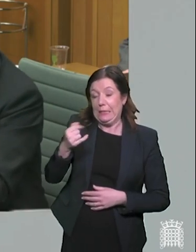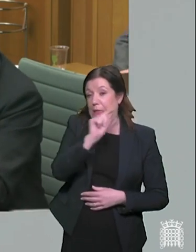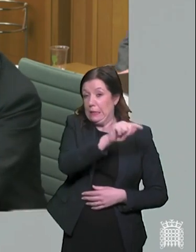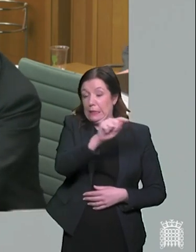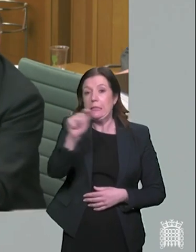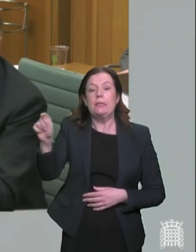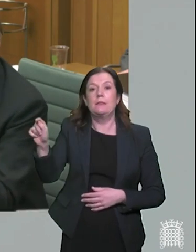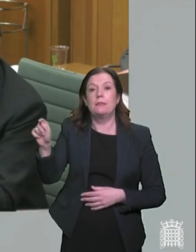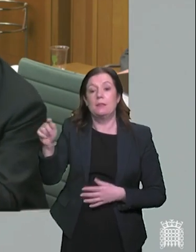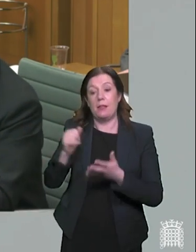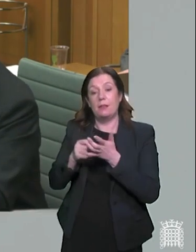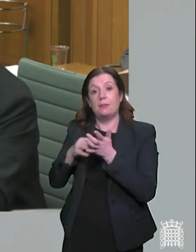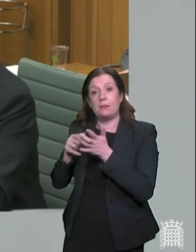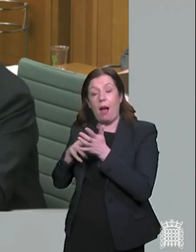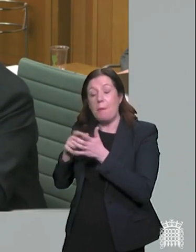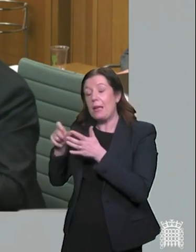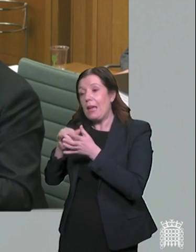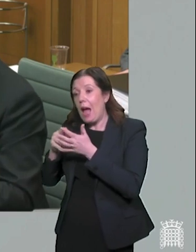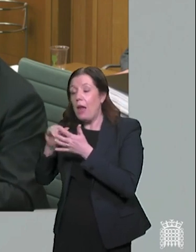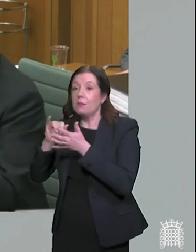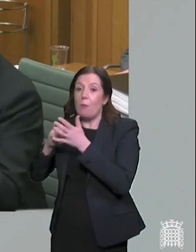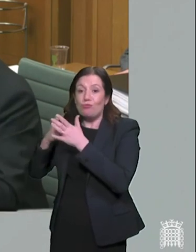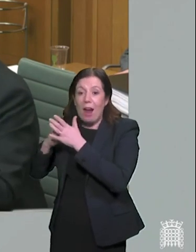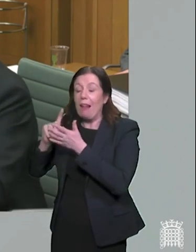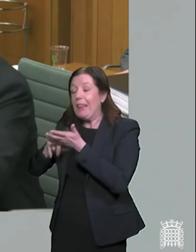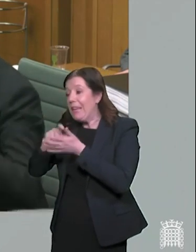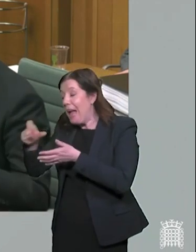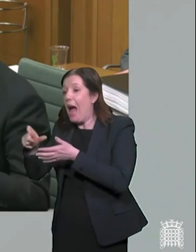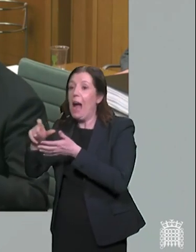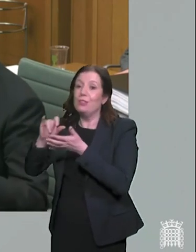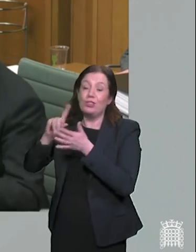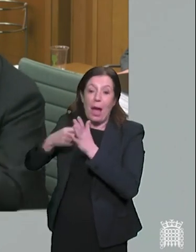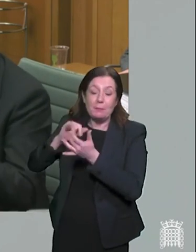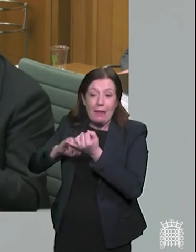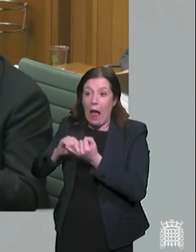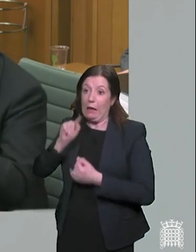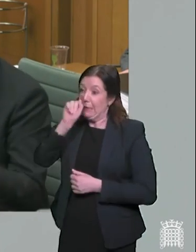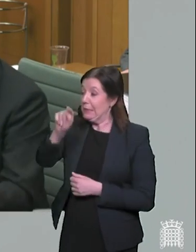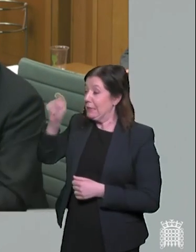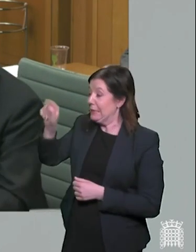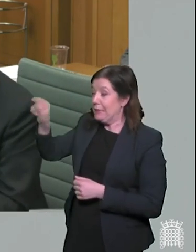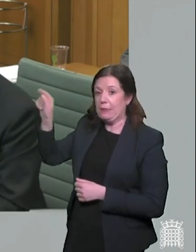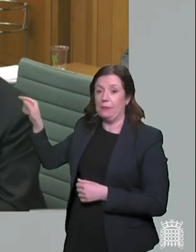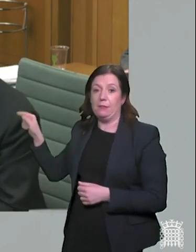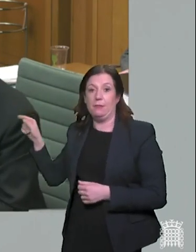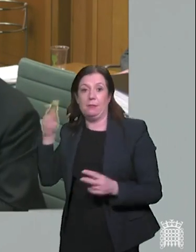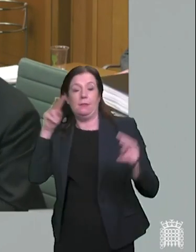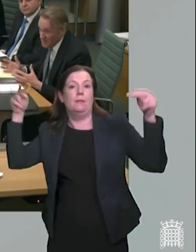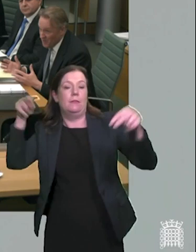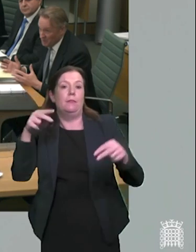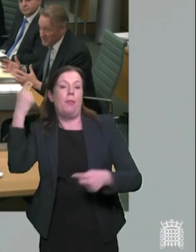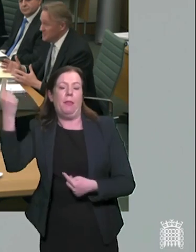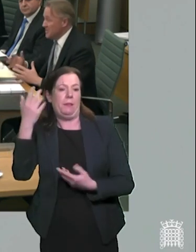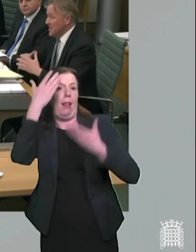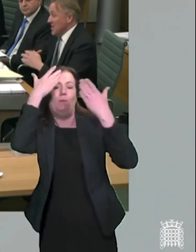is clear that Simon Case, Martin Reynolds, Jack Doyle, Lee Kane, James Slack, all of them really had no idea what was